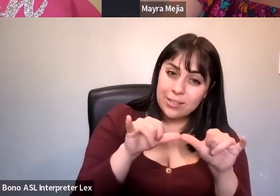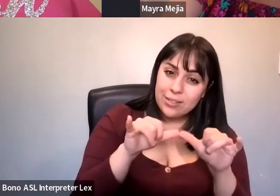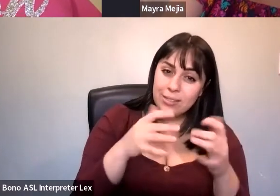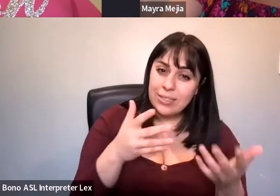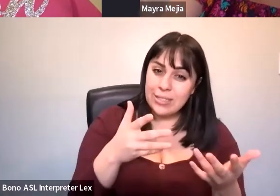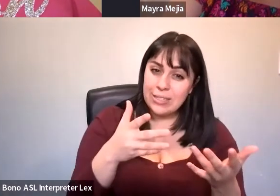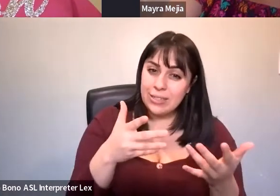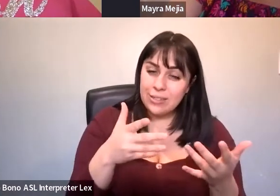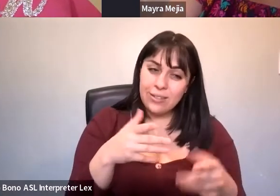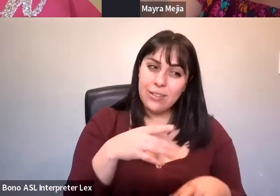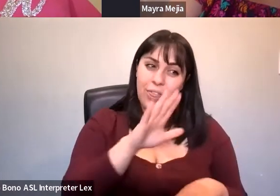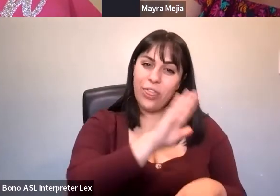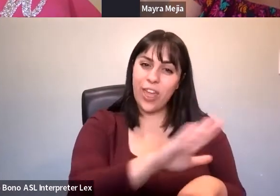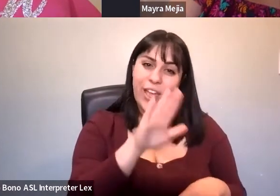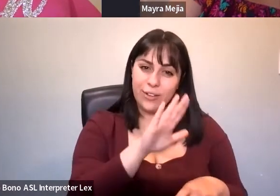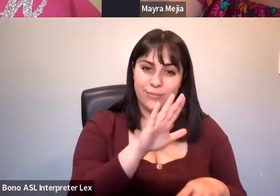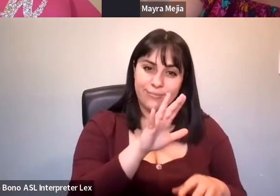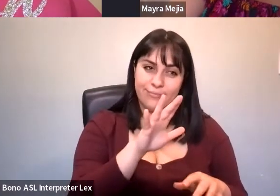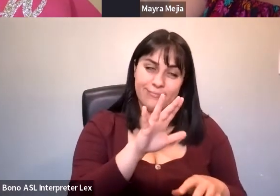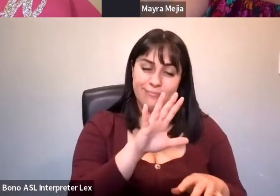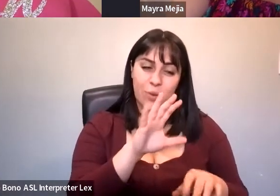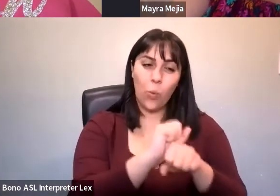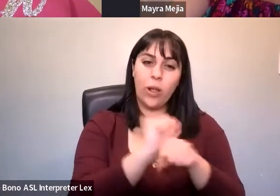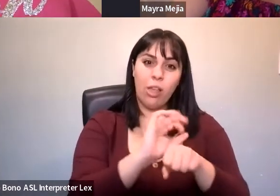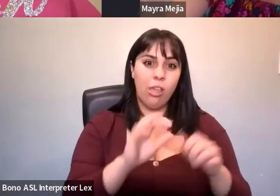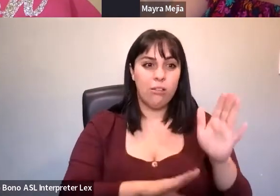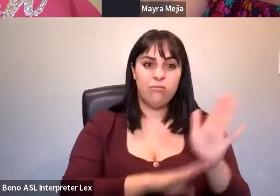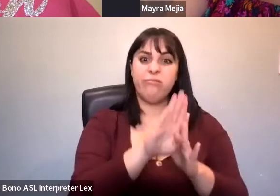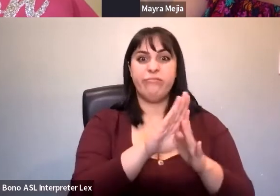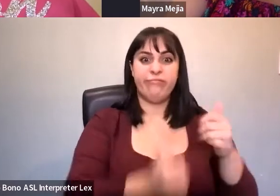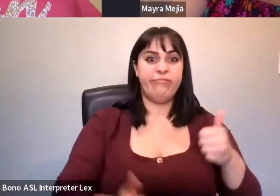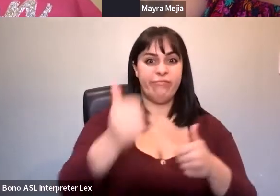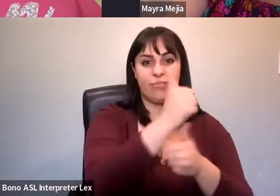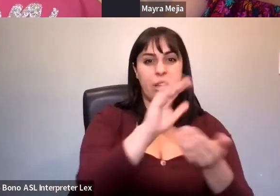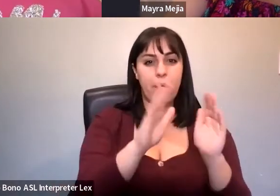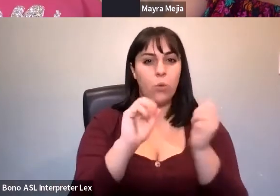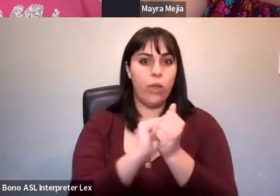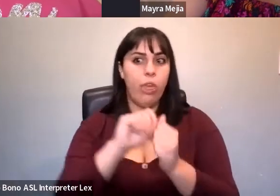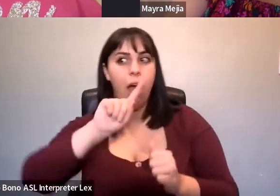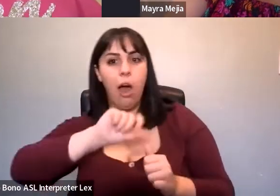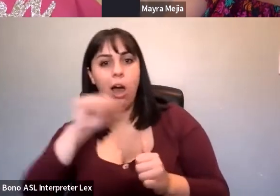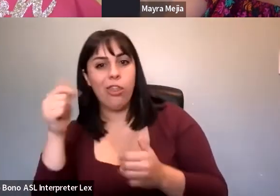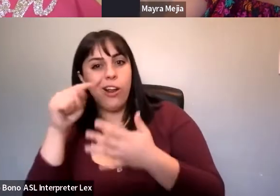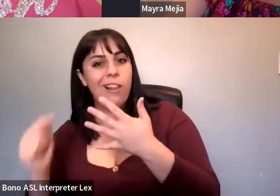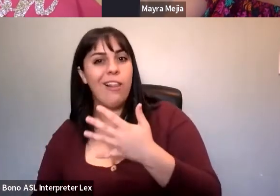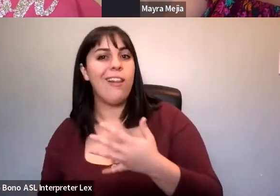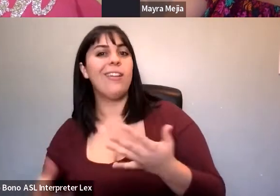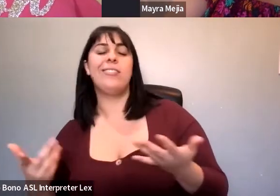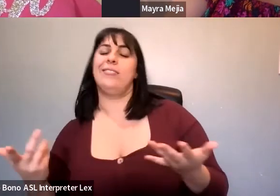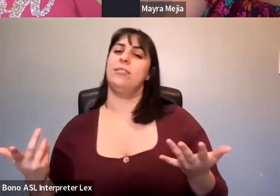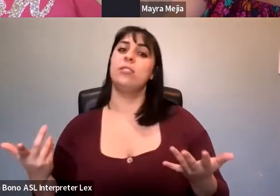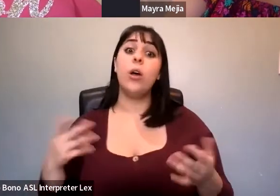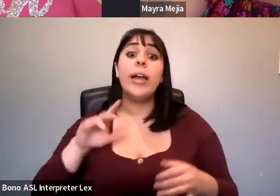Yeah. But they're out there, they're dominating. So if anybody has any questions, please drop it in the chat.